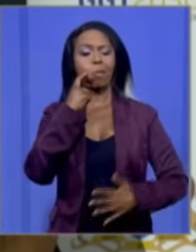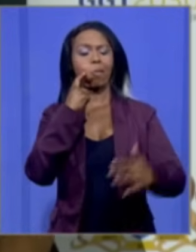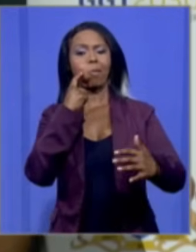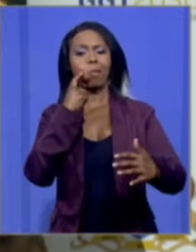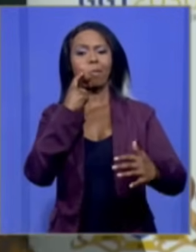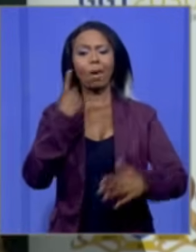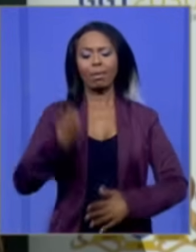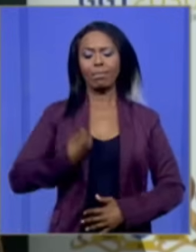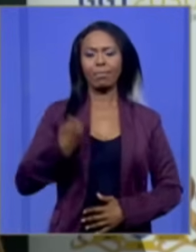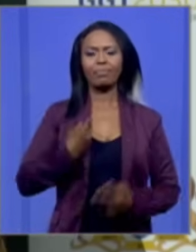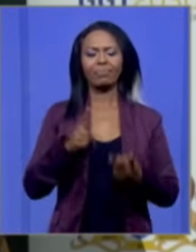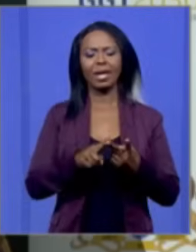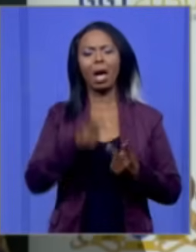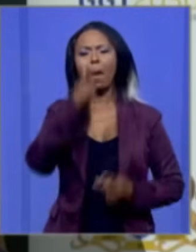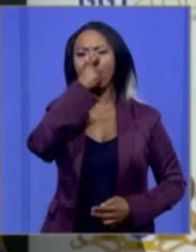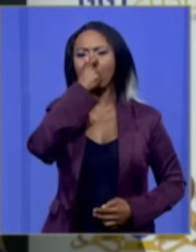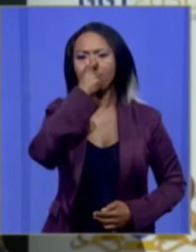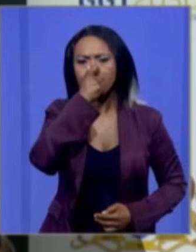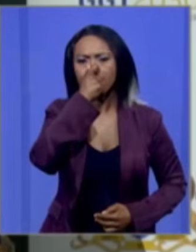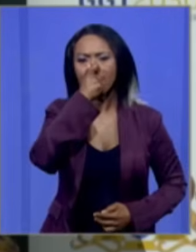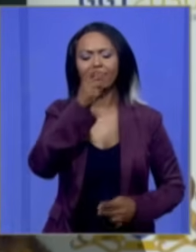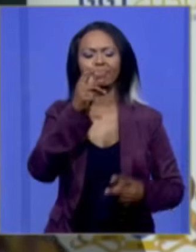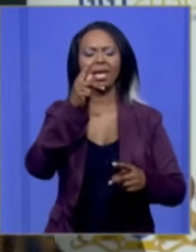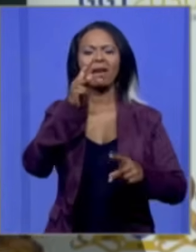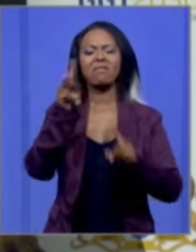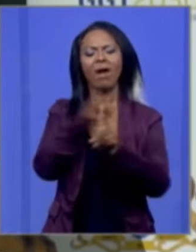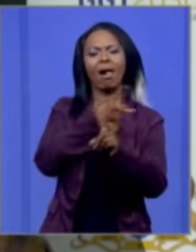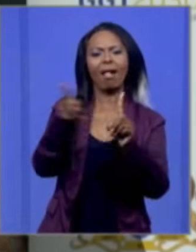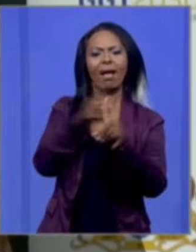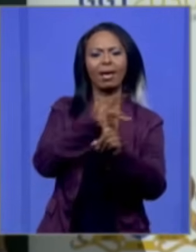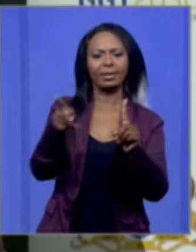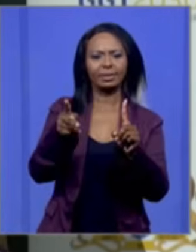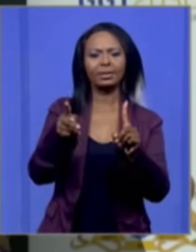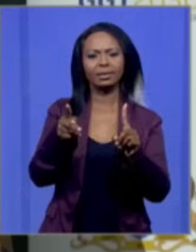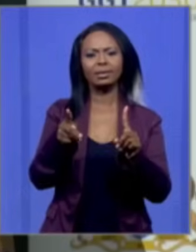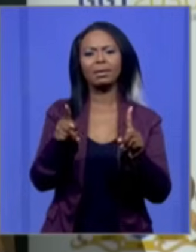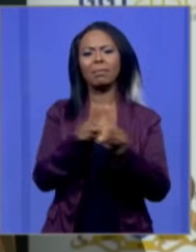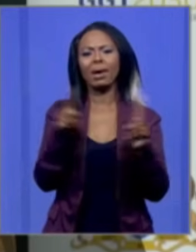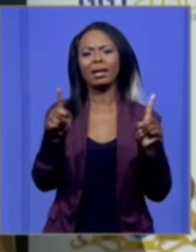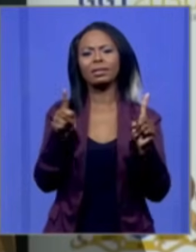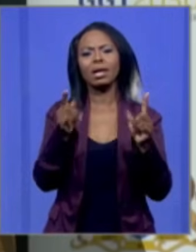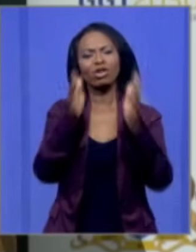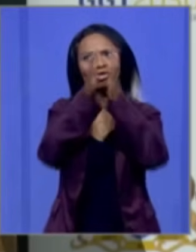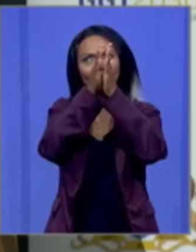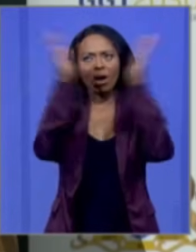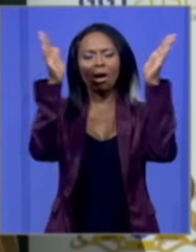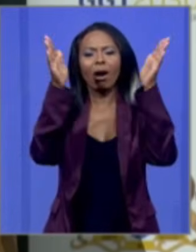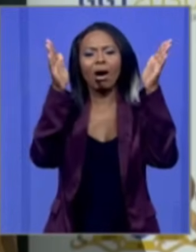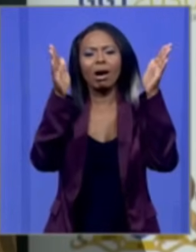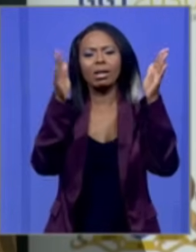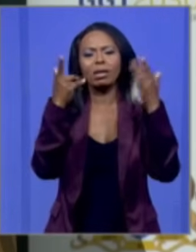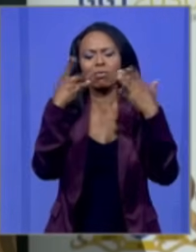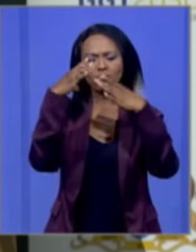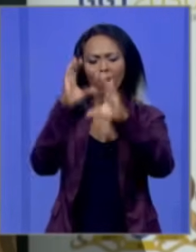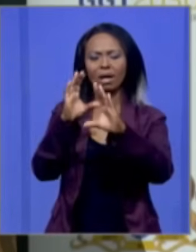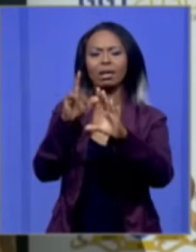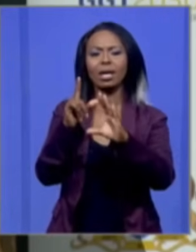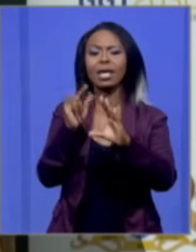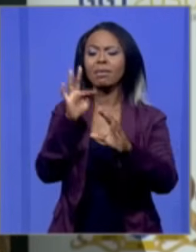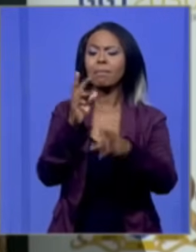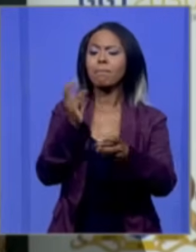bullying, but I also want us to look at just the well-being of our learners, so that if they have difficulties, we should support